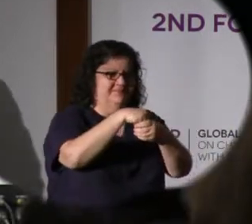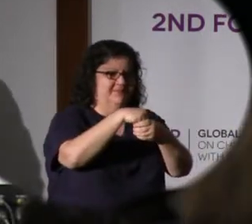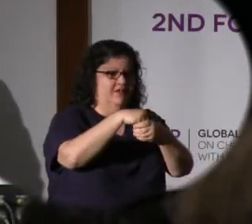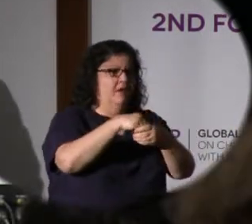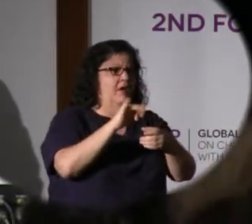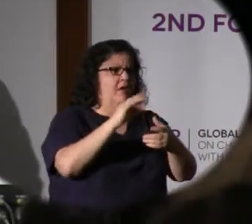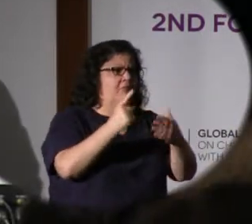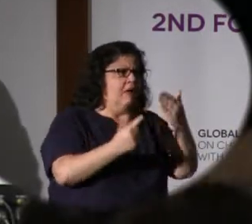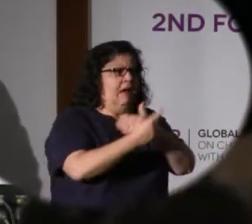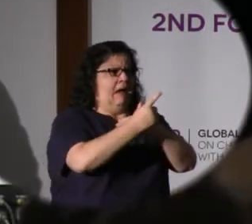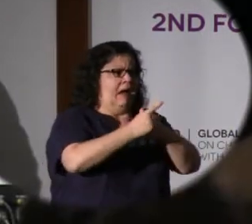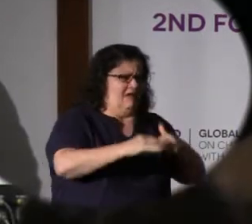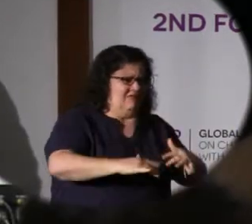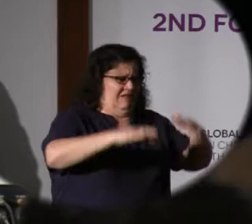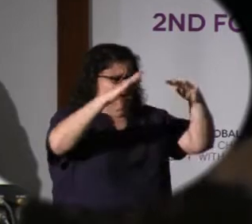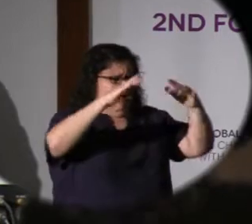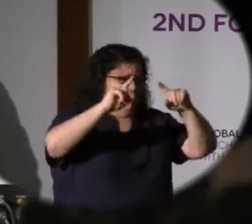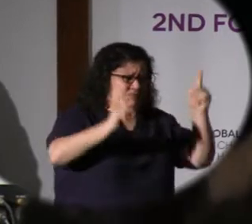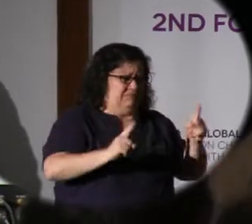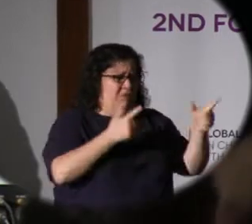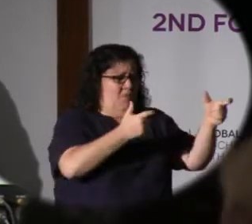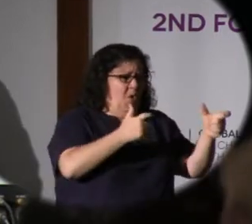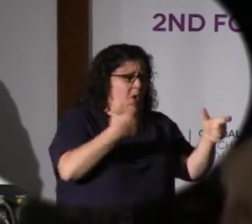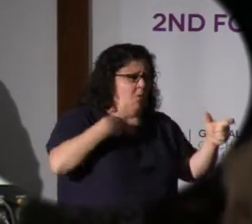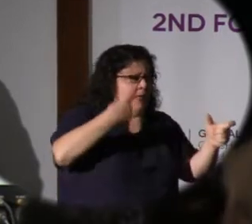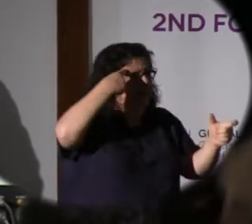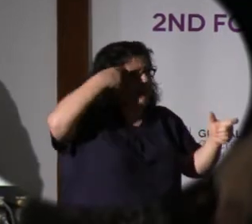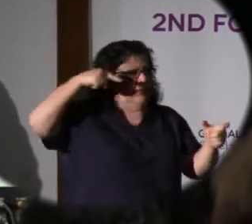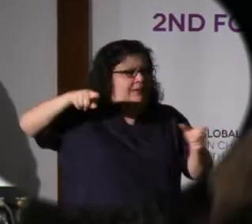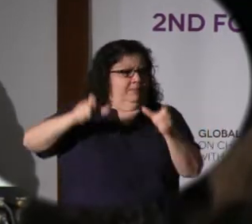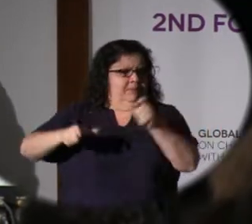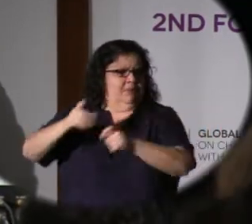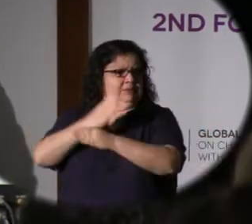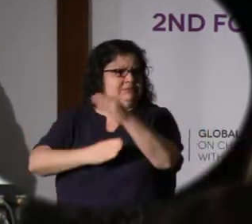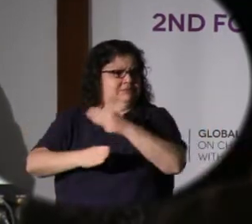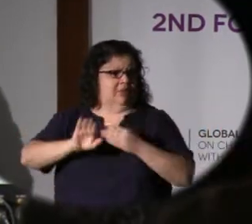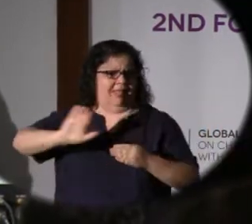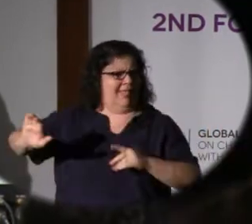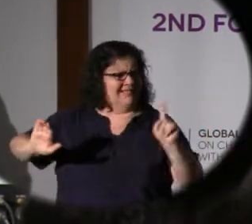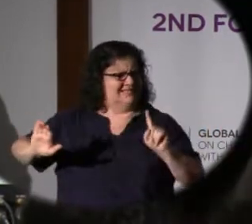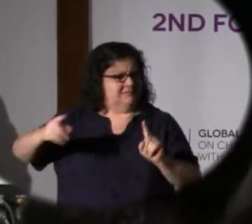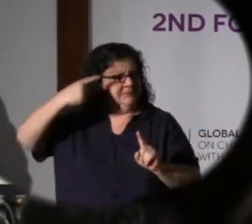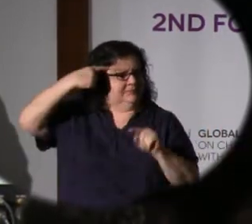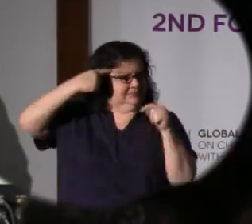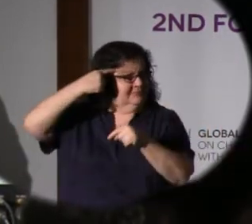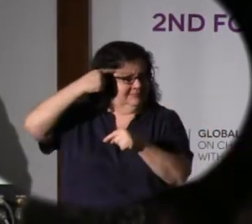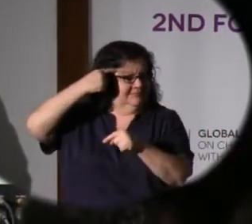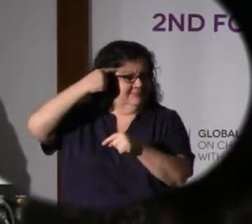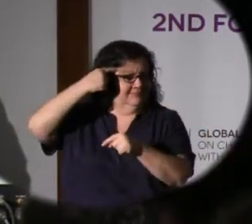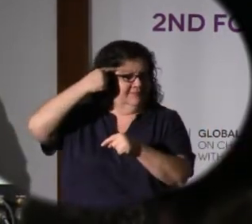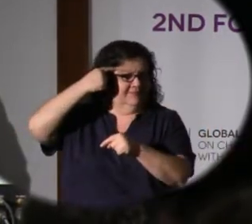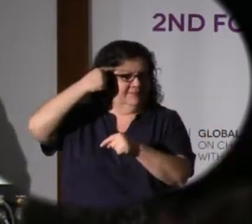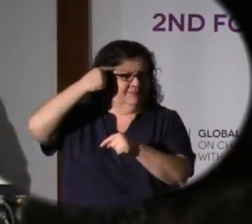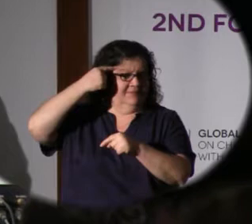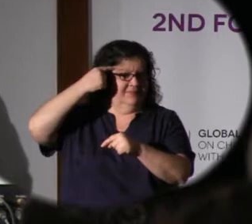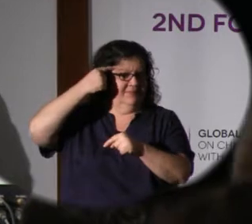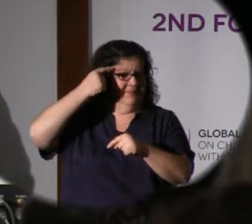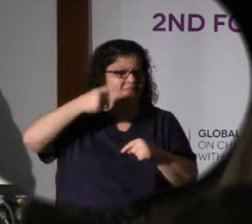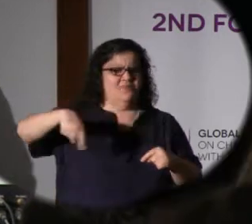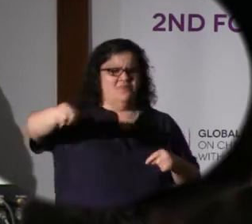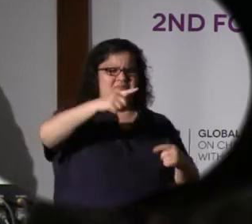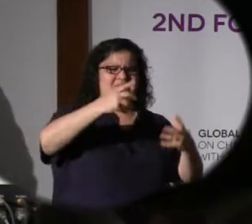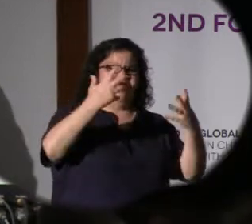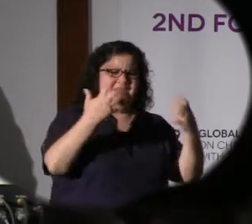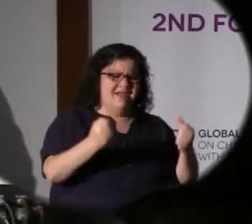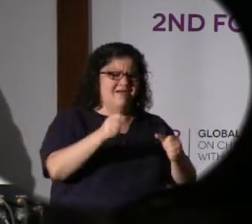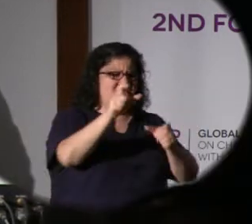and committed activists are bringing change to life at the community level, including by battling stigma, perhaps the greatest